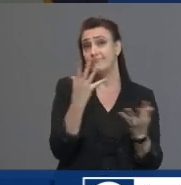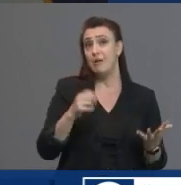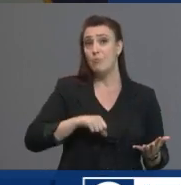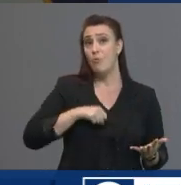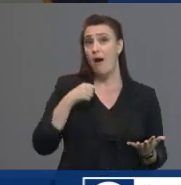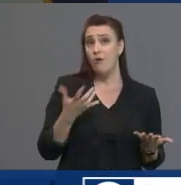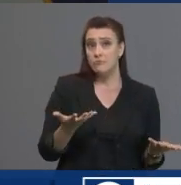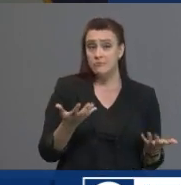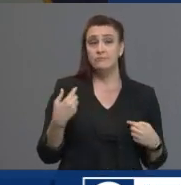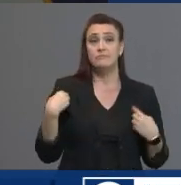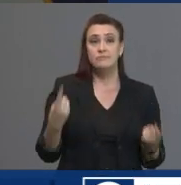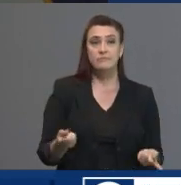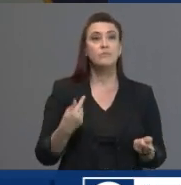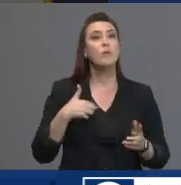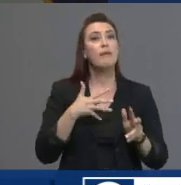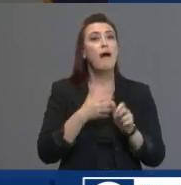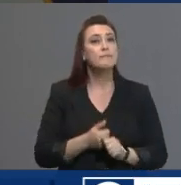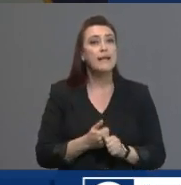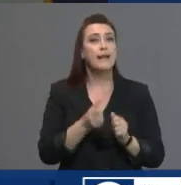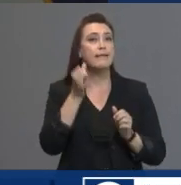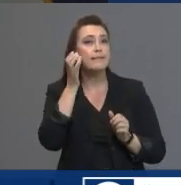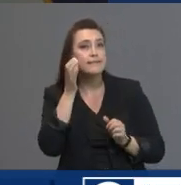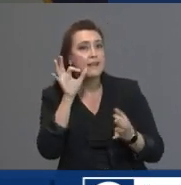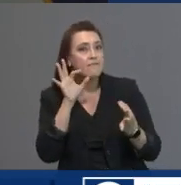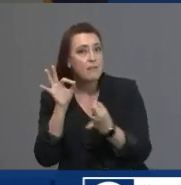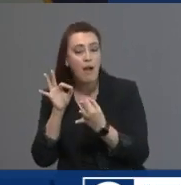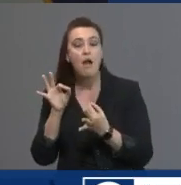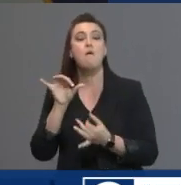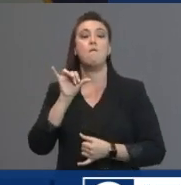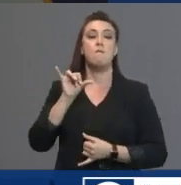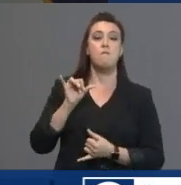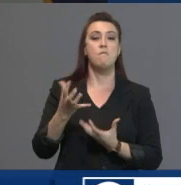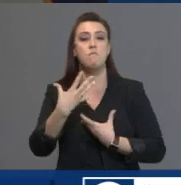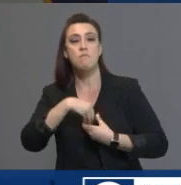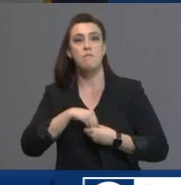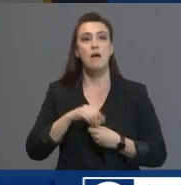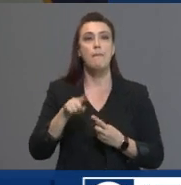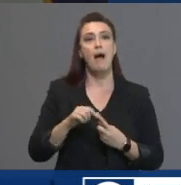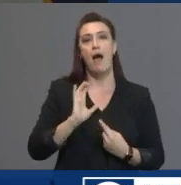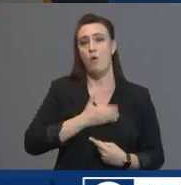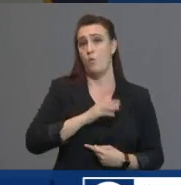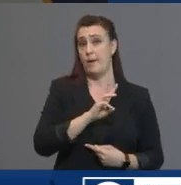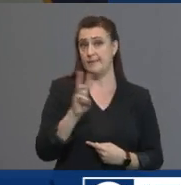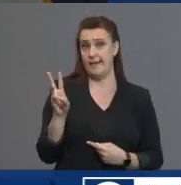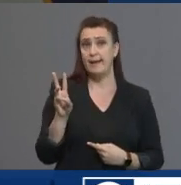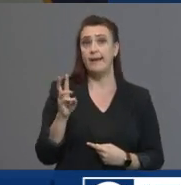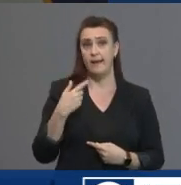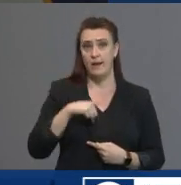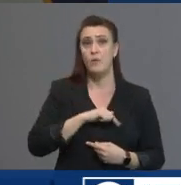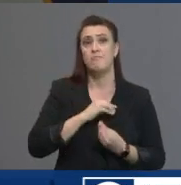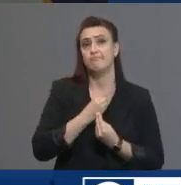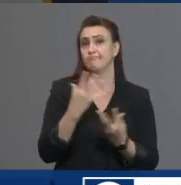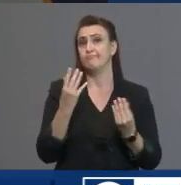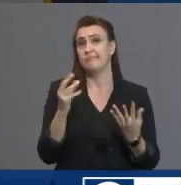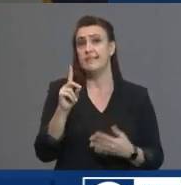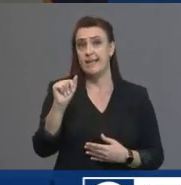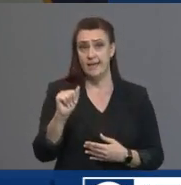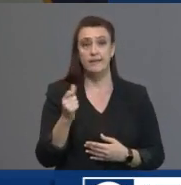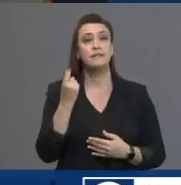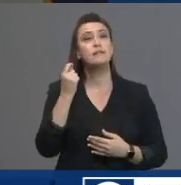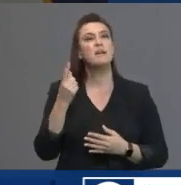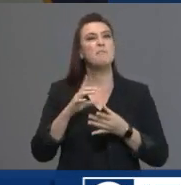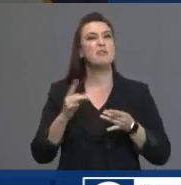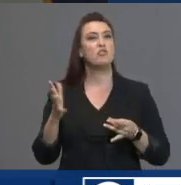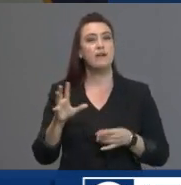very proud of, we have been updating and listening to a lot of feedback about our data website. We, by the COVID